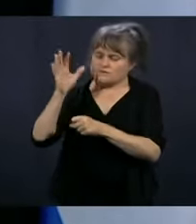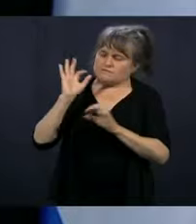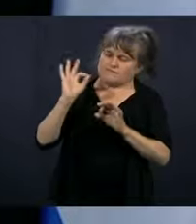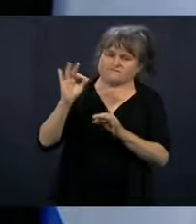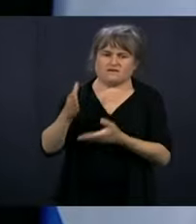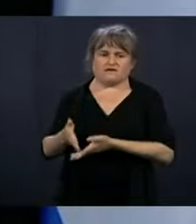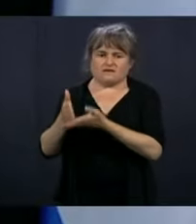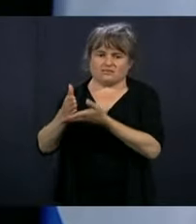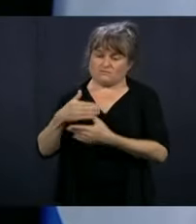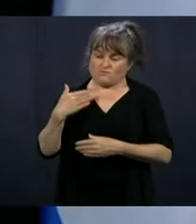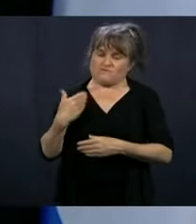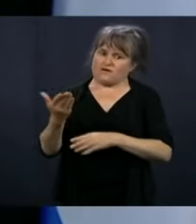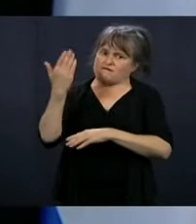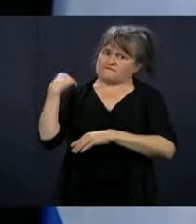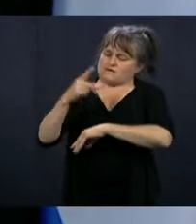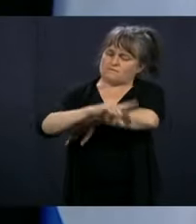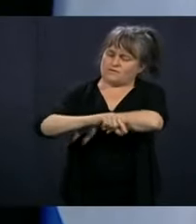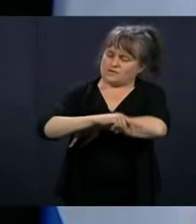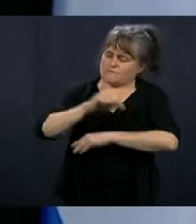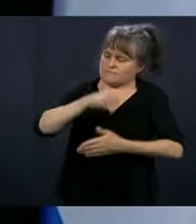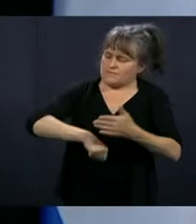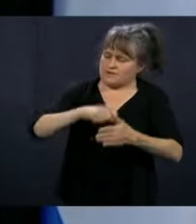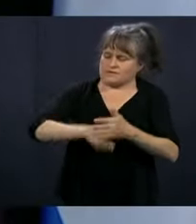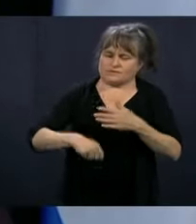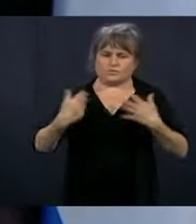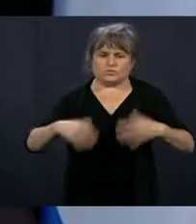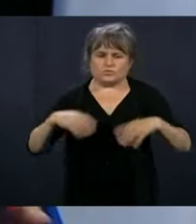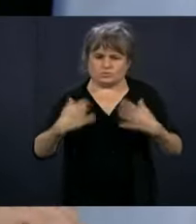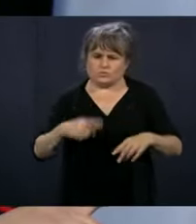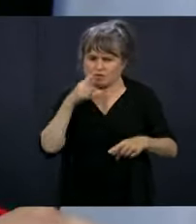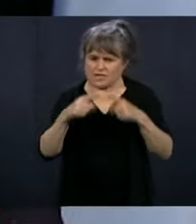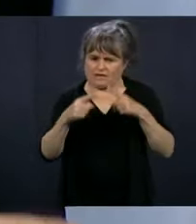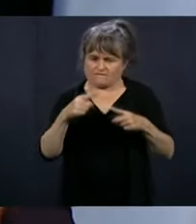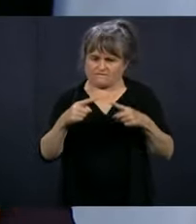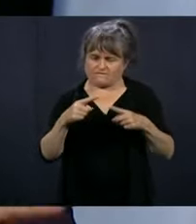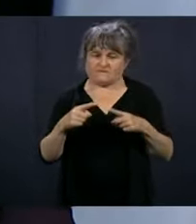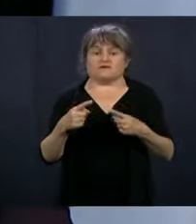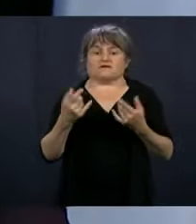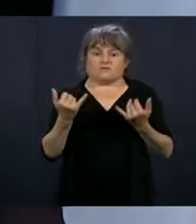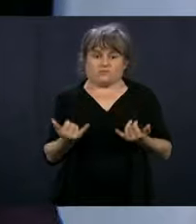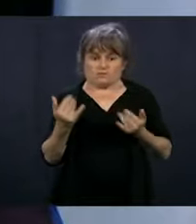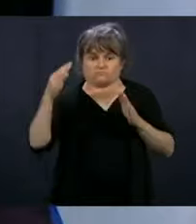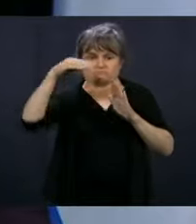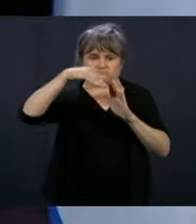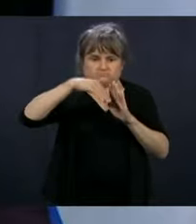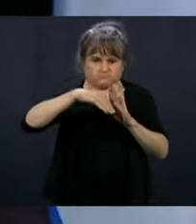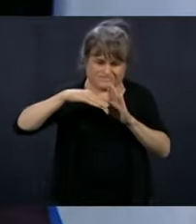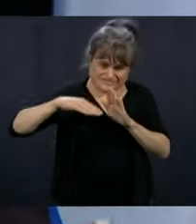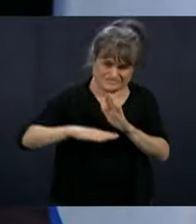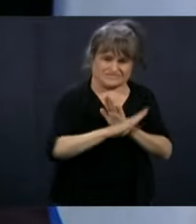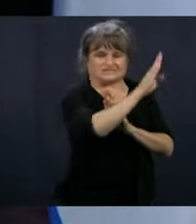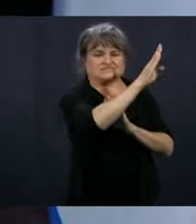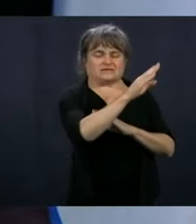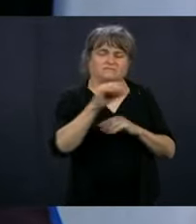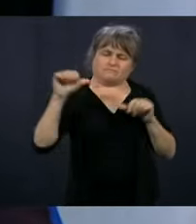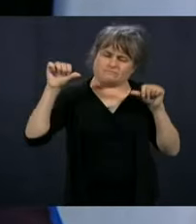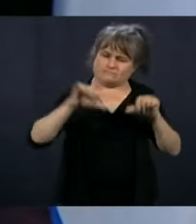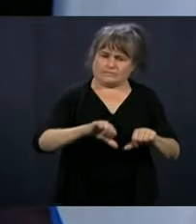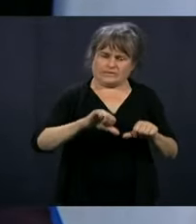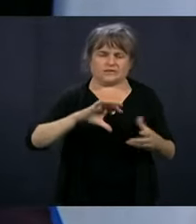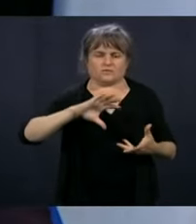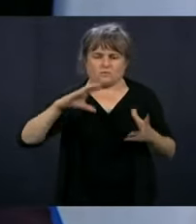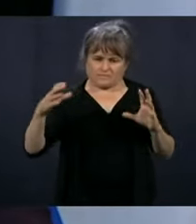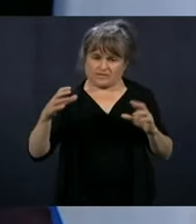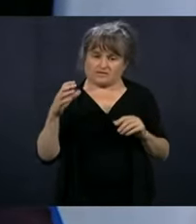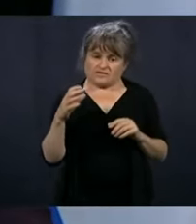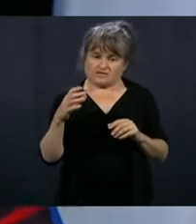scarcity of staff. That is what makes it that we had a horrible situation, and we had to prepare ourselves for a second wave. And a second wave can be even more complicated